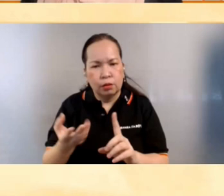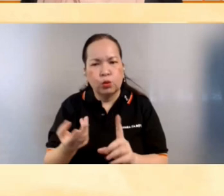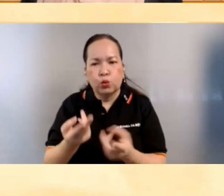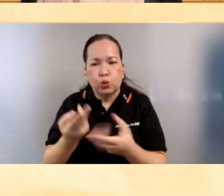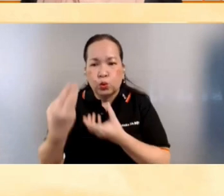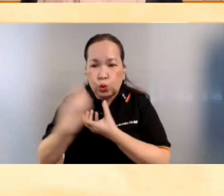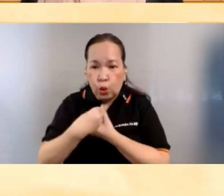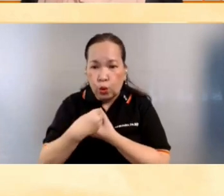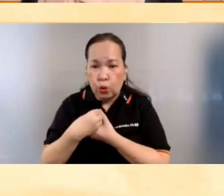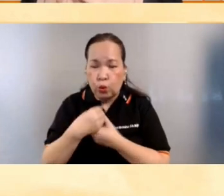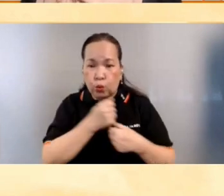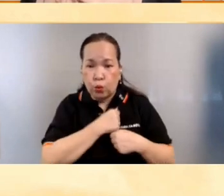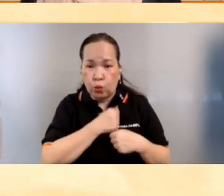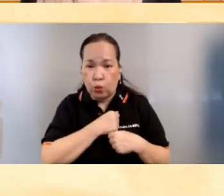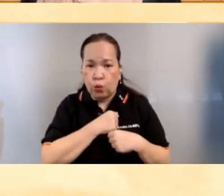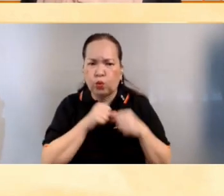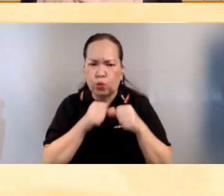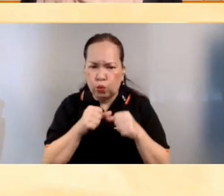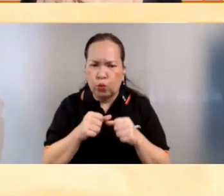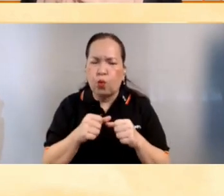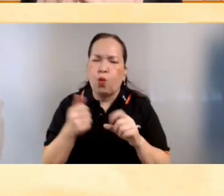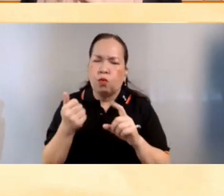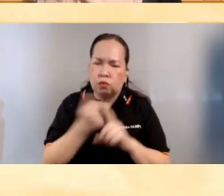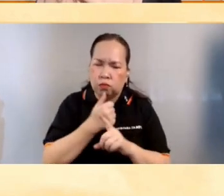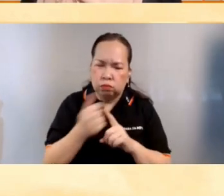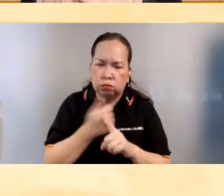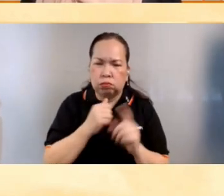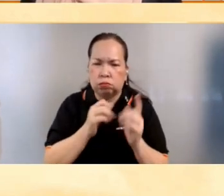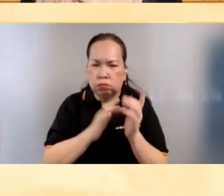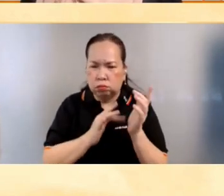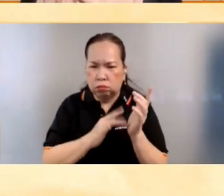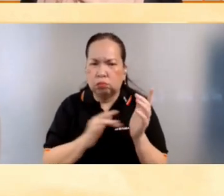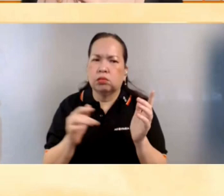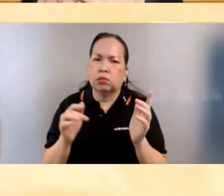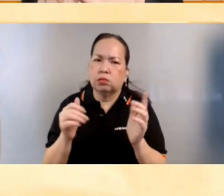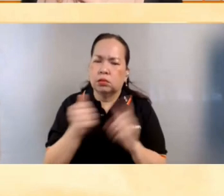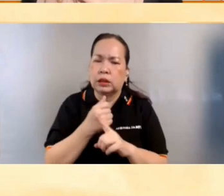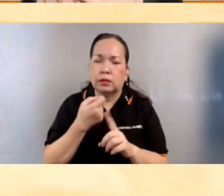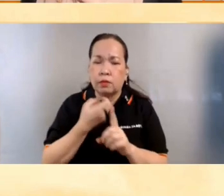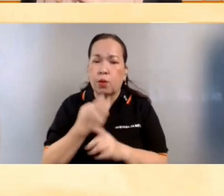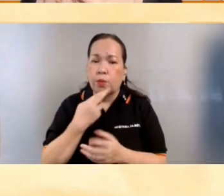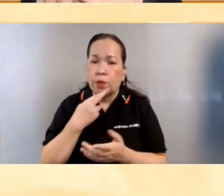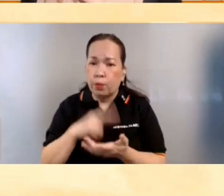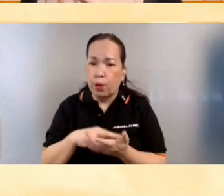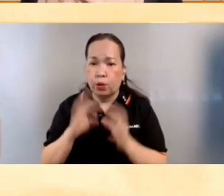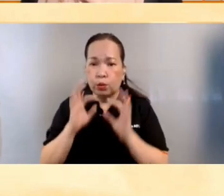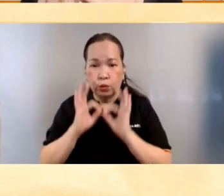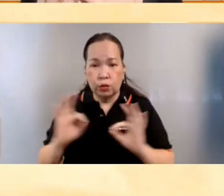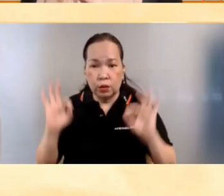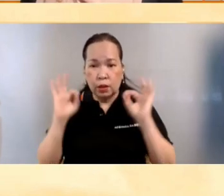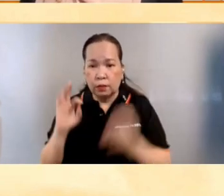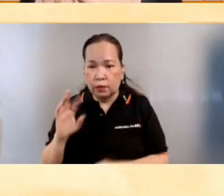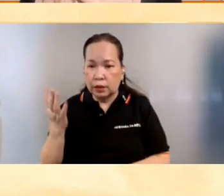and further violence and abuse based on a report by UNICEF in